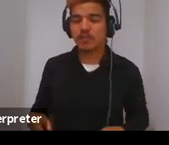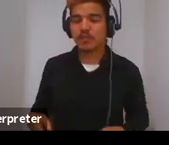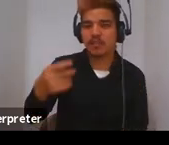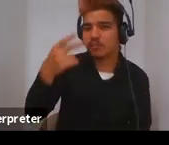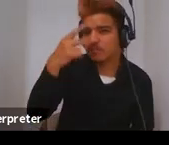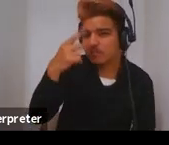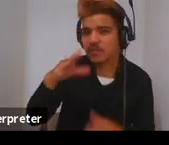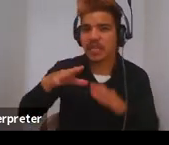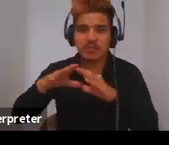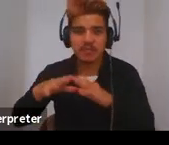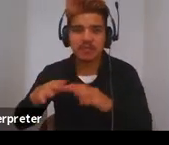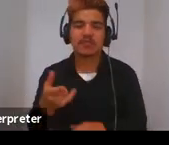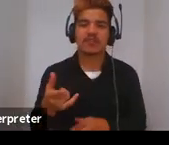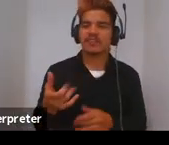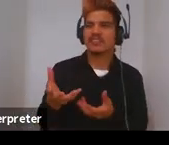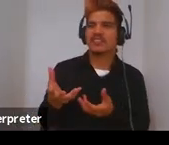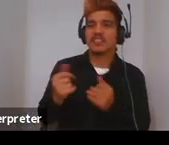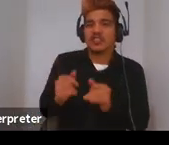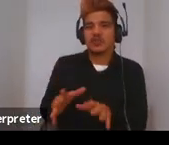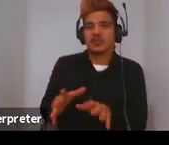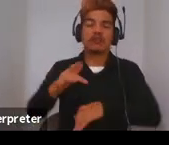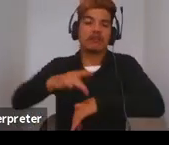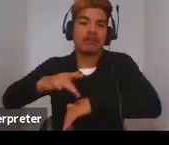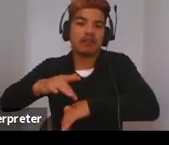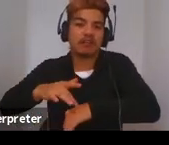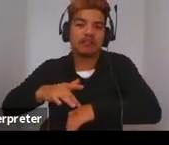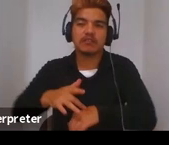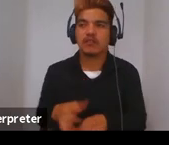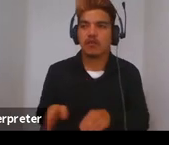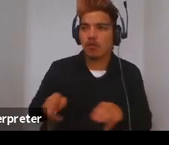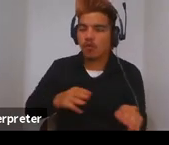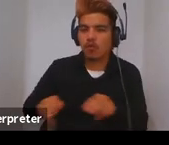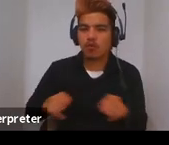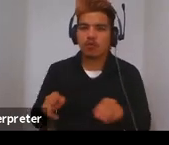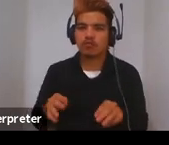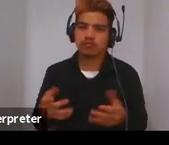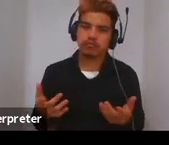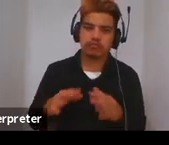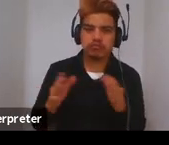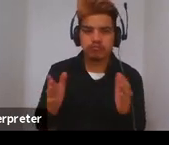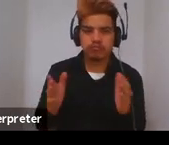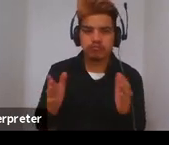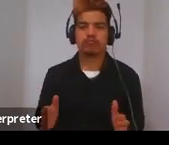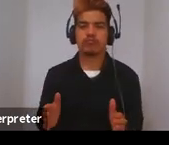be unwanted touching, motions, figures,